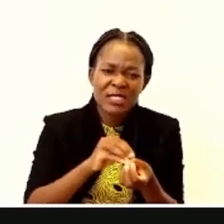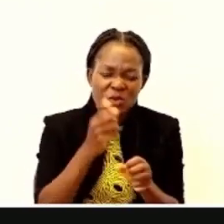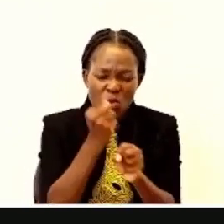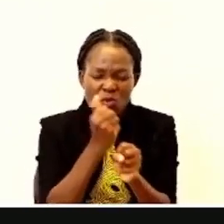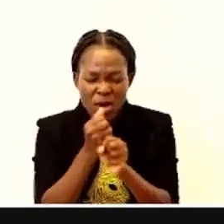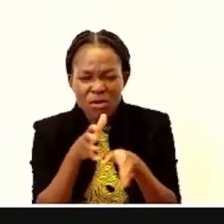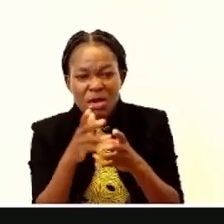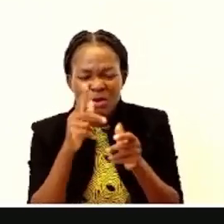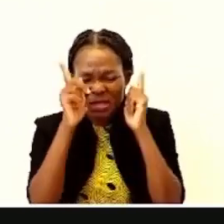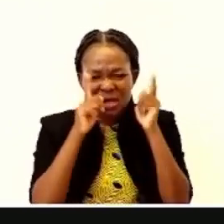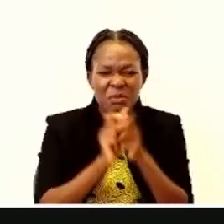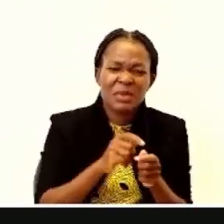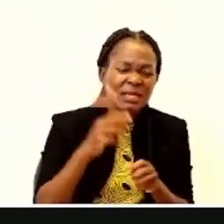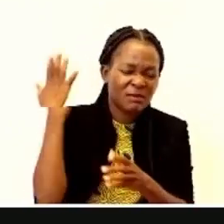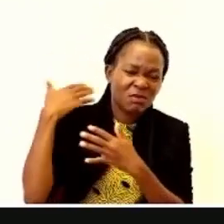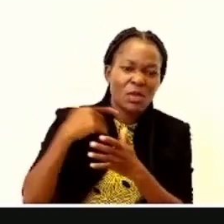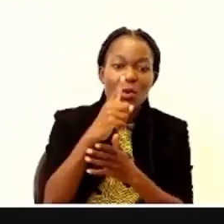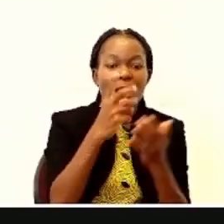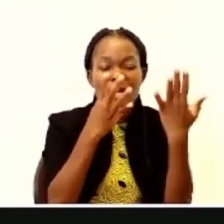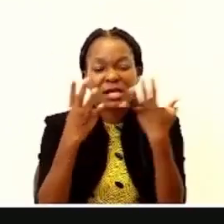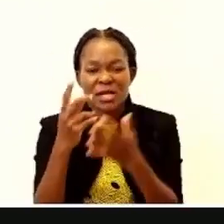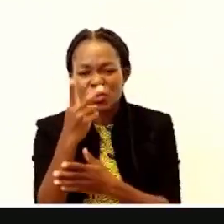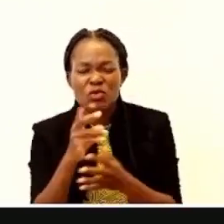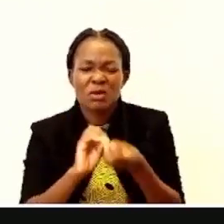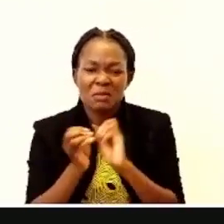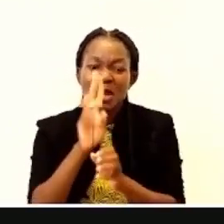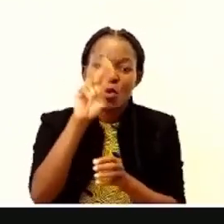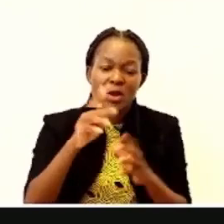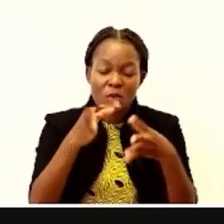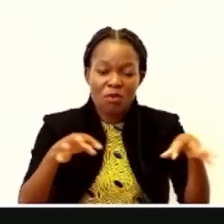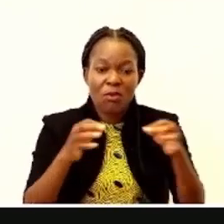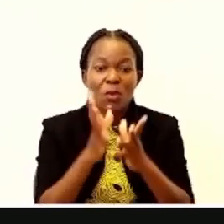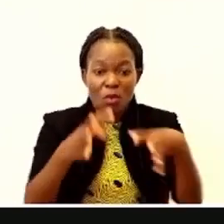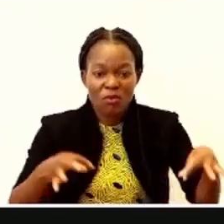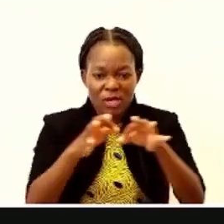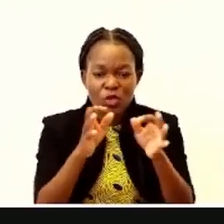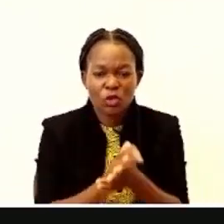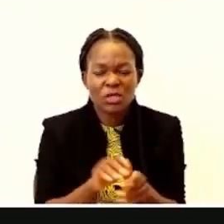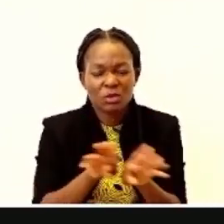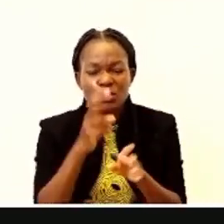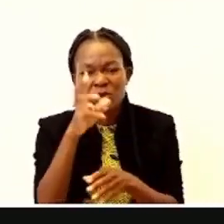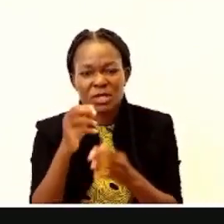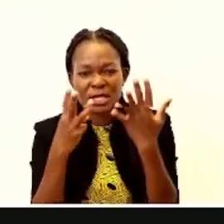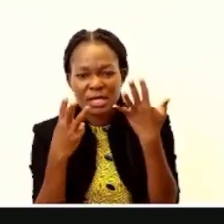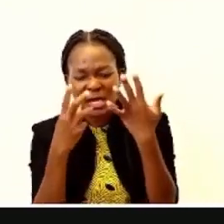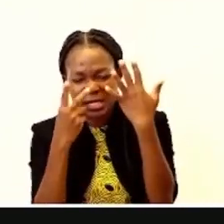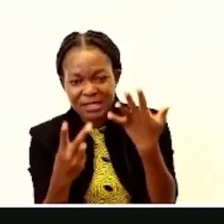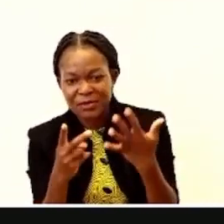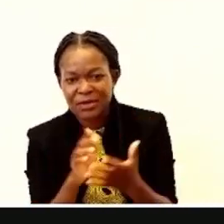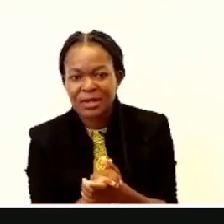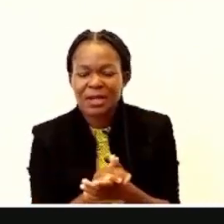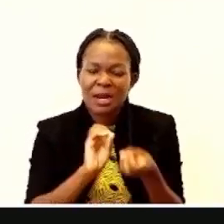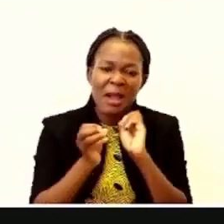of 1992 when they had agreed the UN Convention on Climate Change, in 2007 when they had agreed the Kyoto